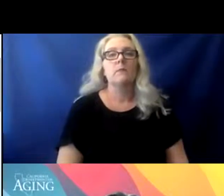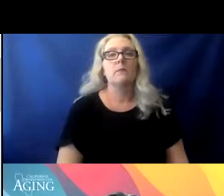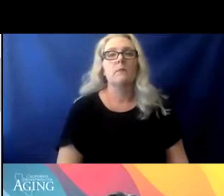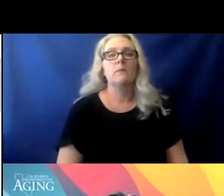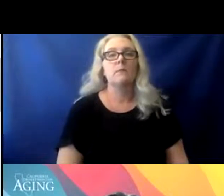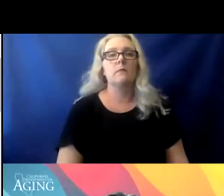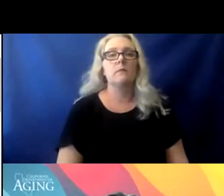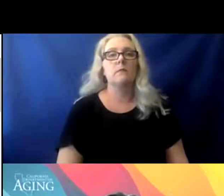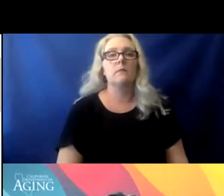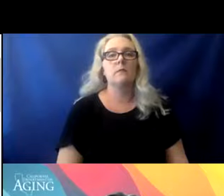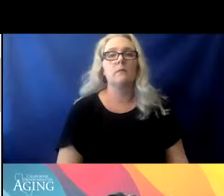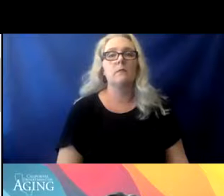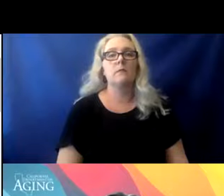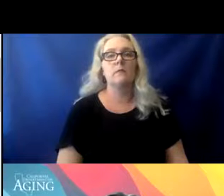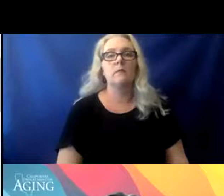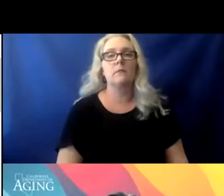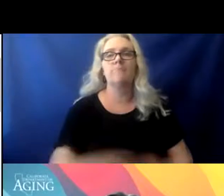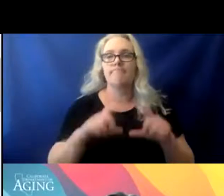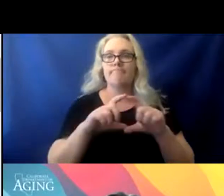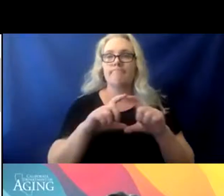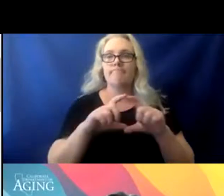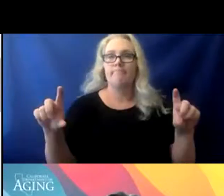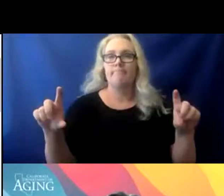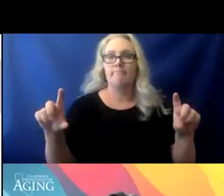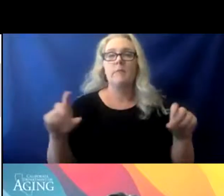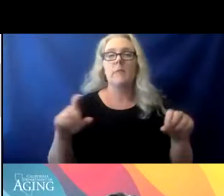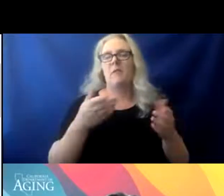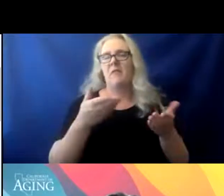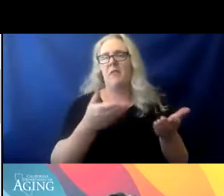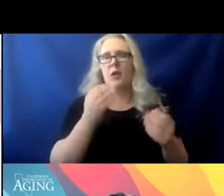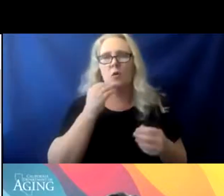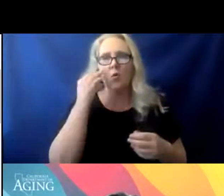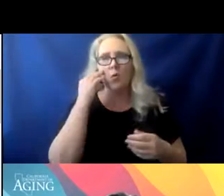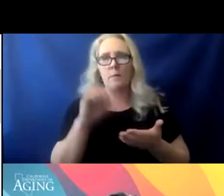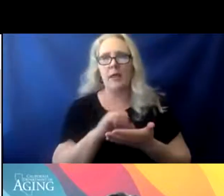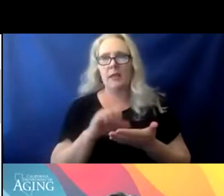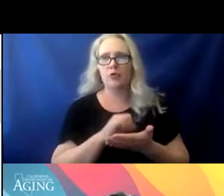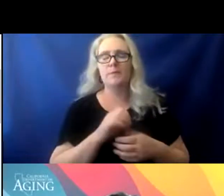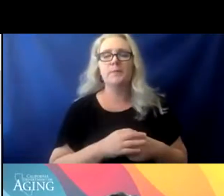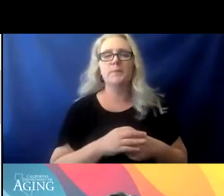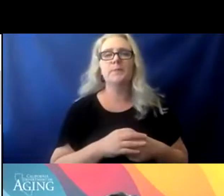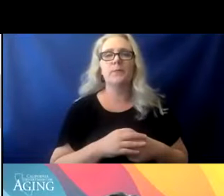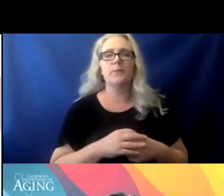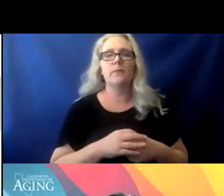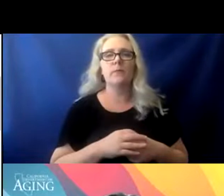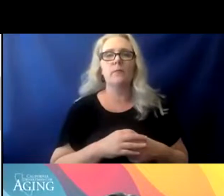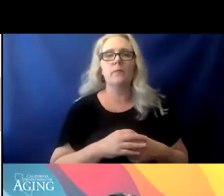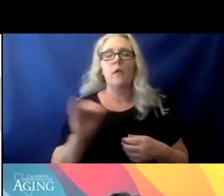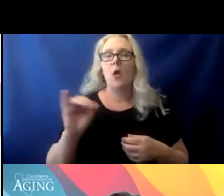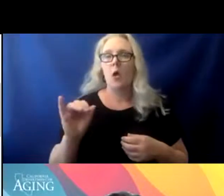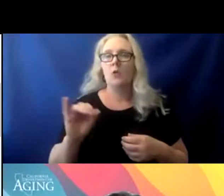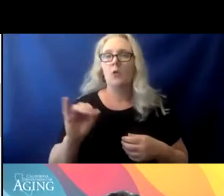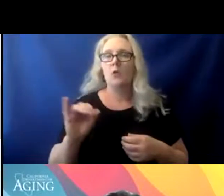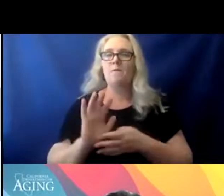goals and the indicator progress dashboard are accessible through this homepage. We also have a series of